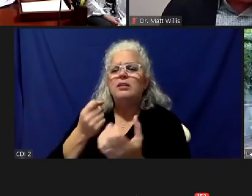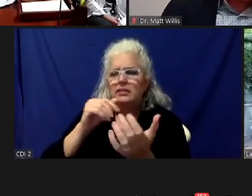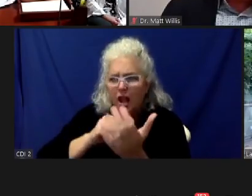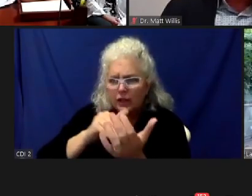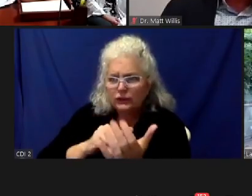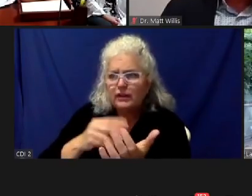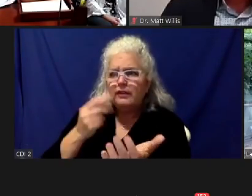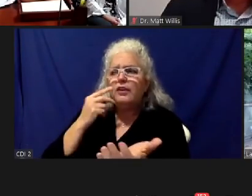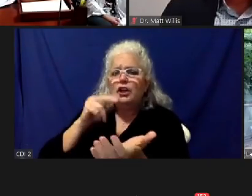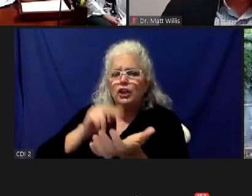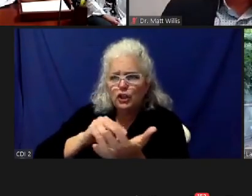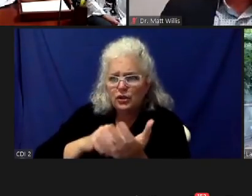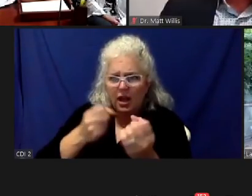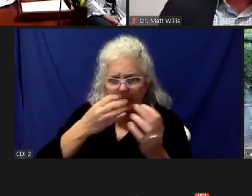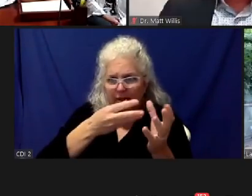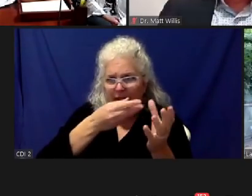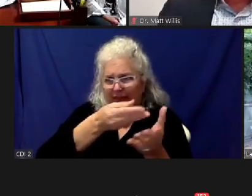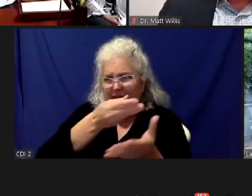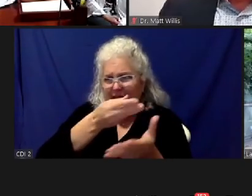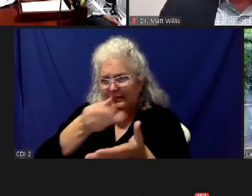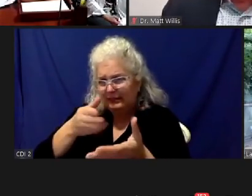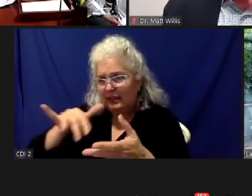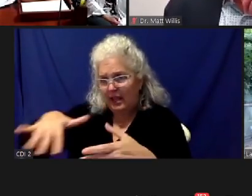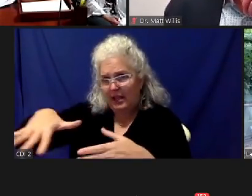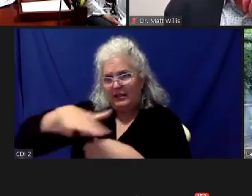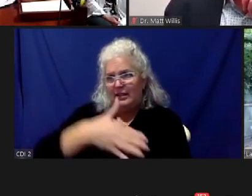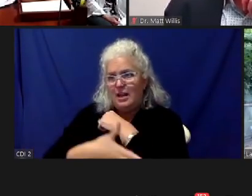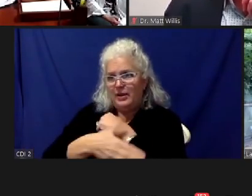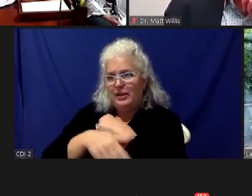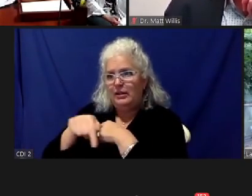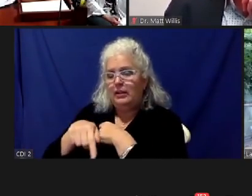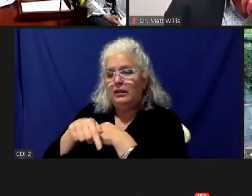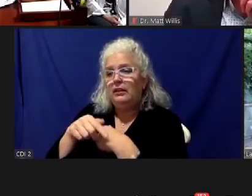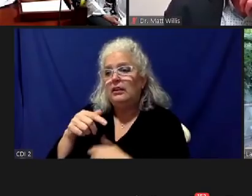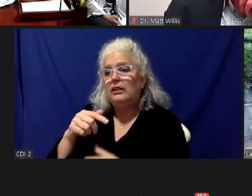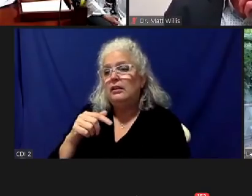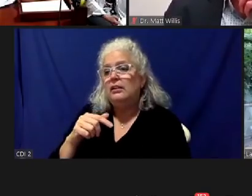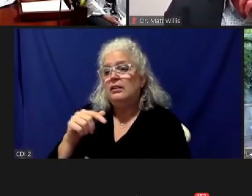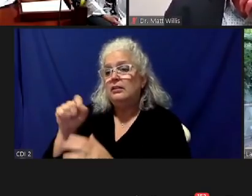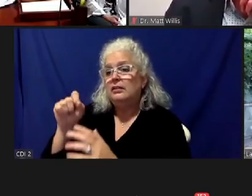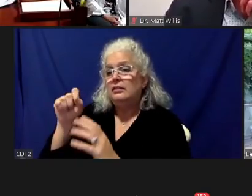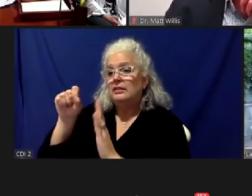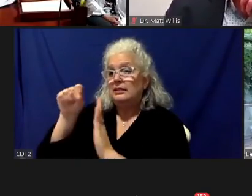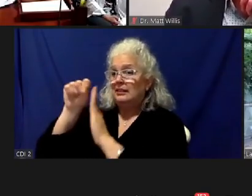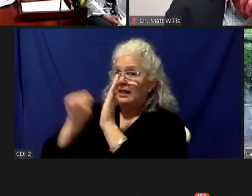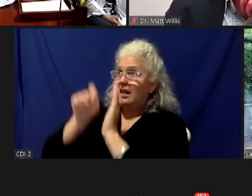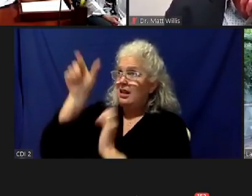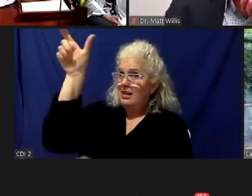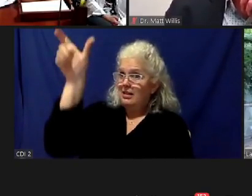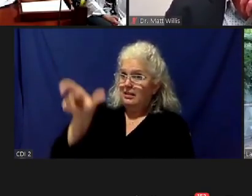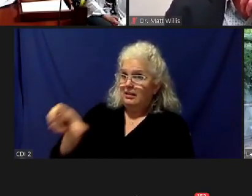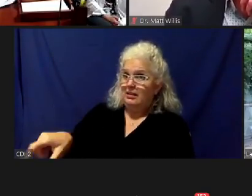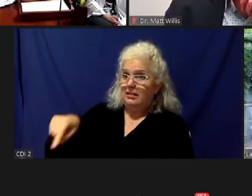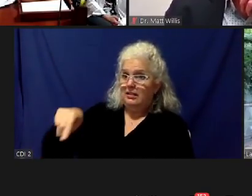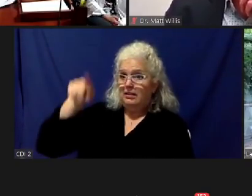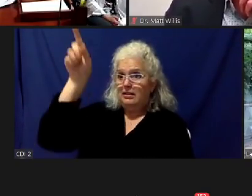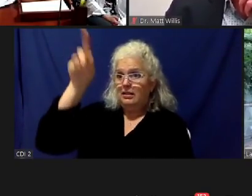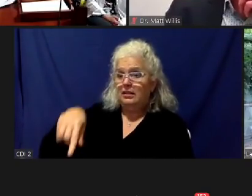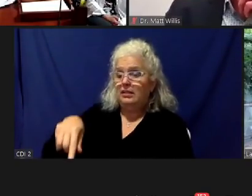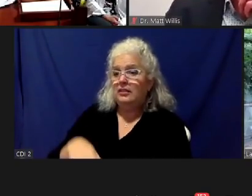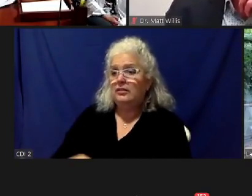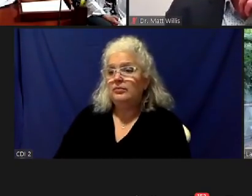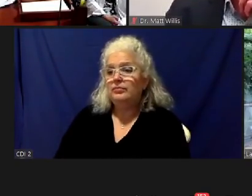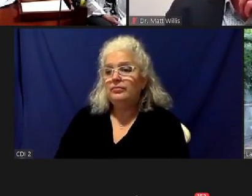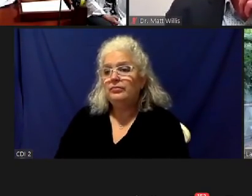some degree of confidence has at their sort of, they have access to that. So